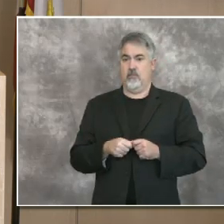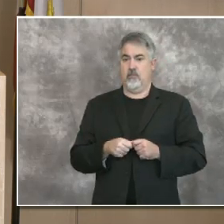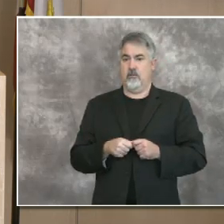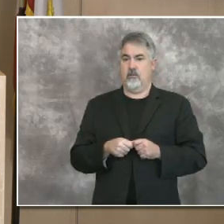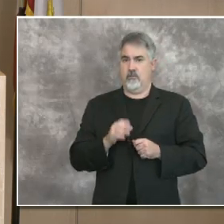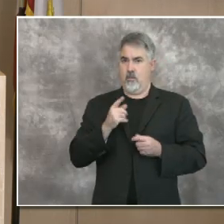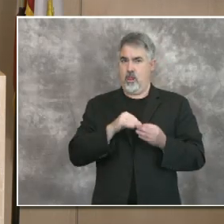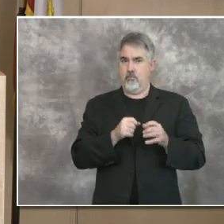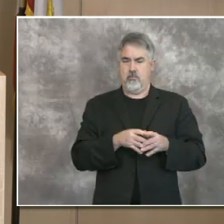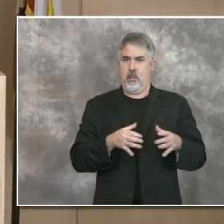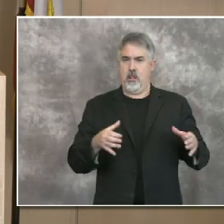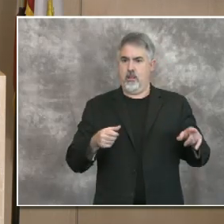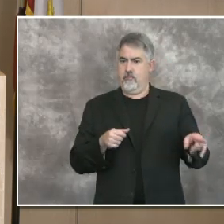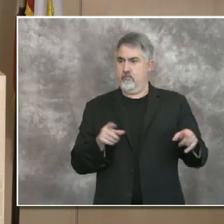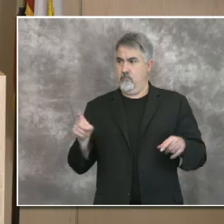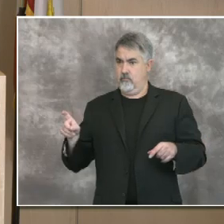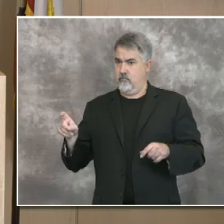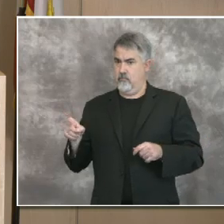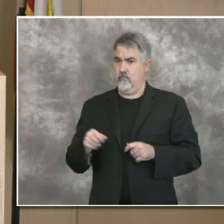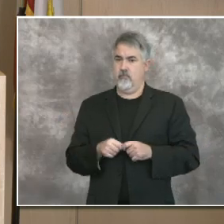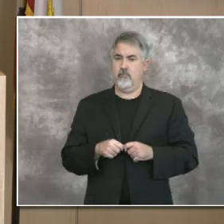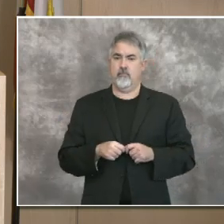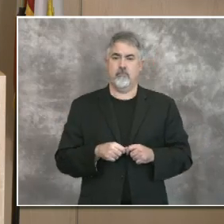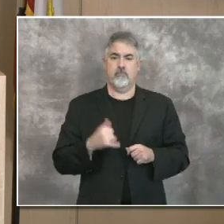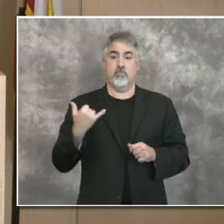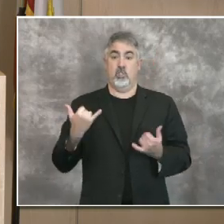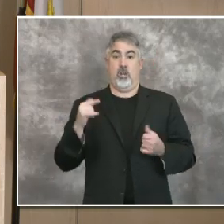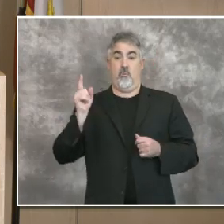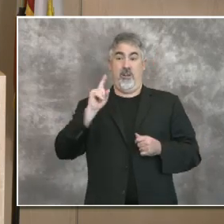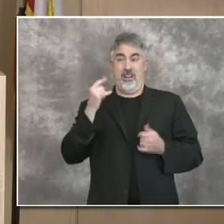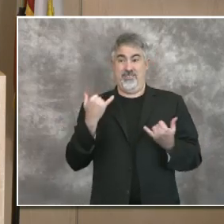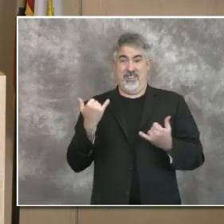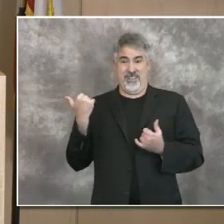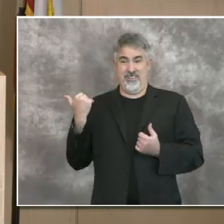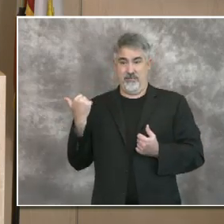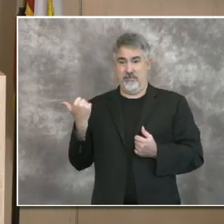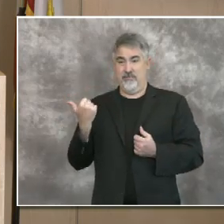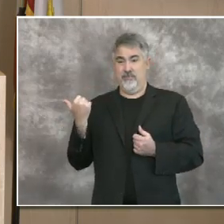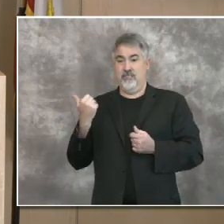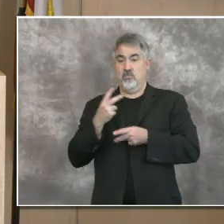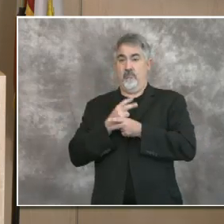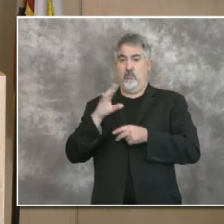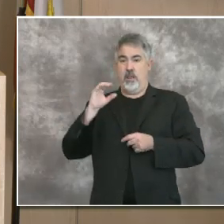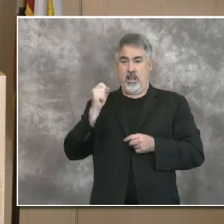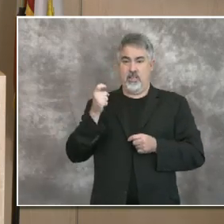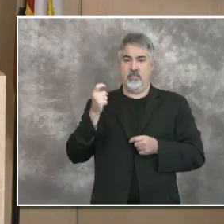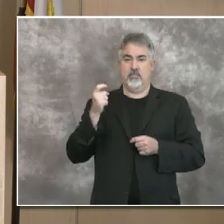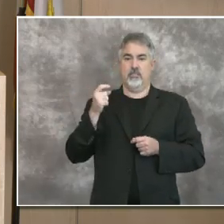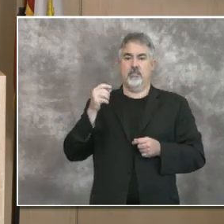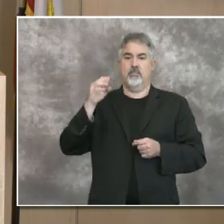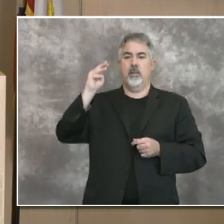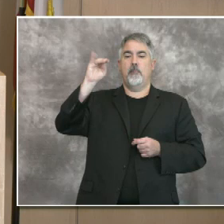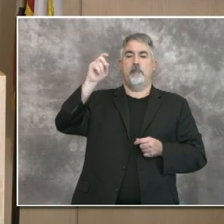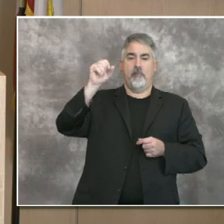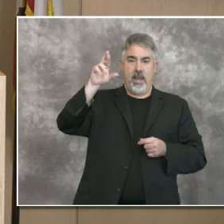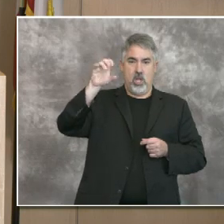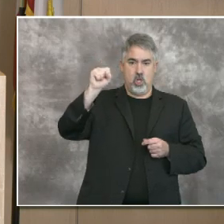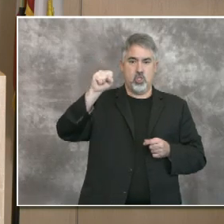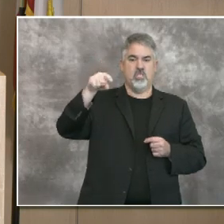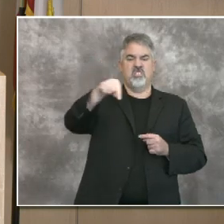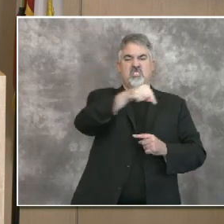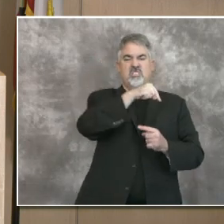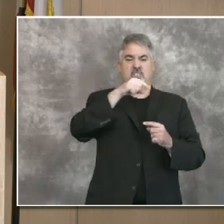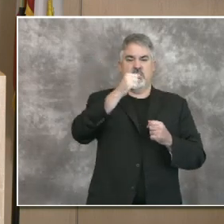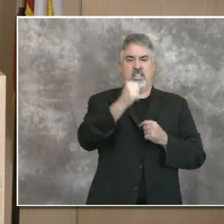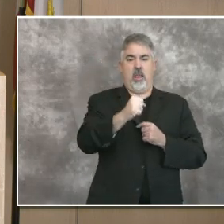Cox at about 1 o'clock today with the mayors in South Bay, and